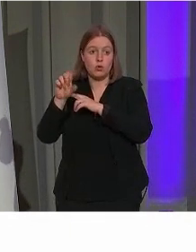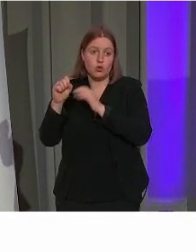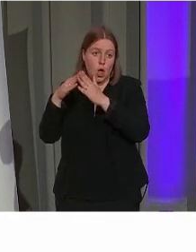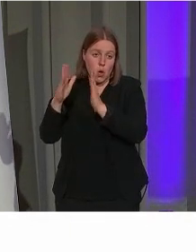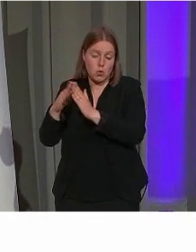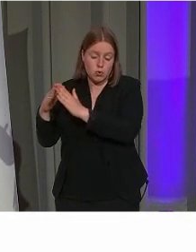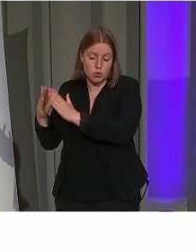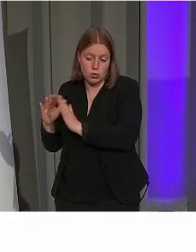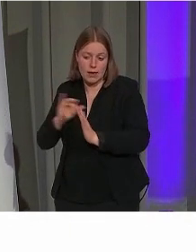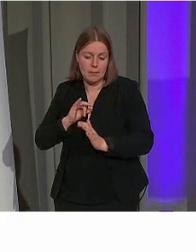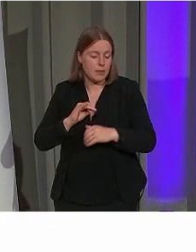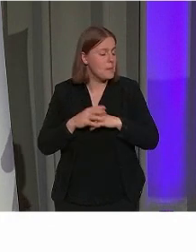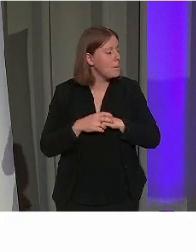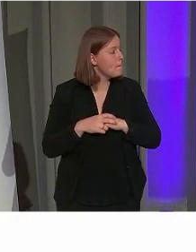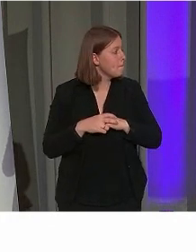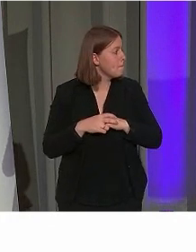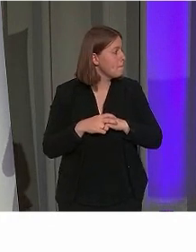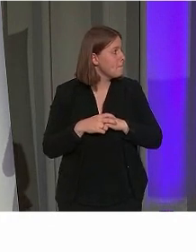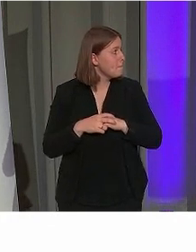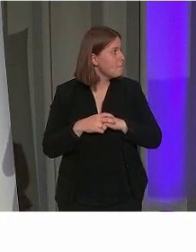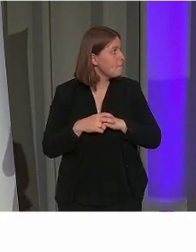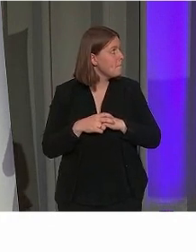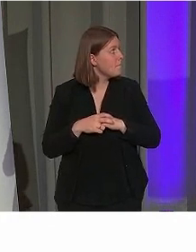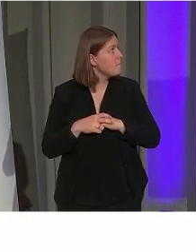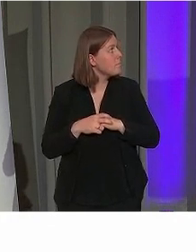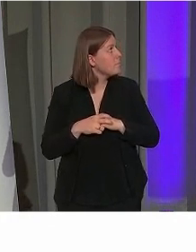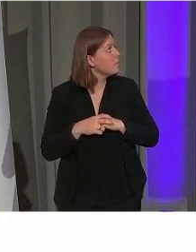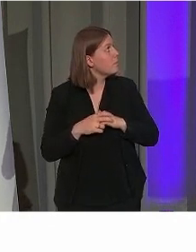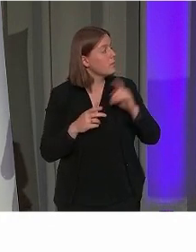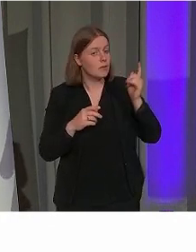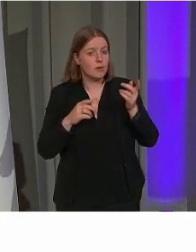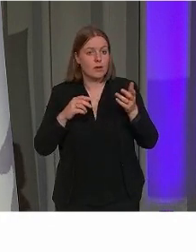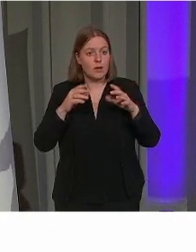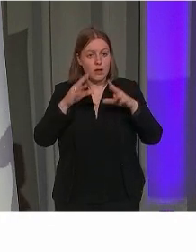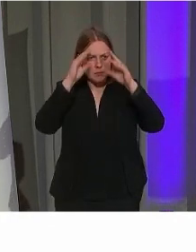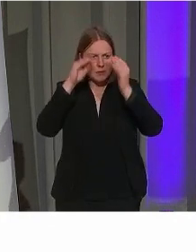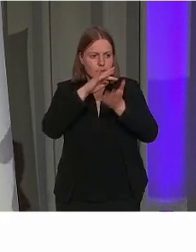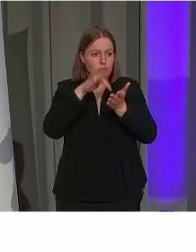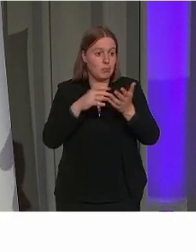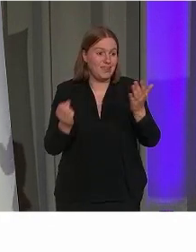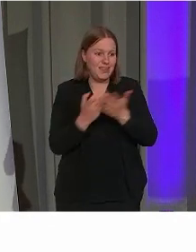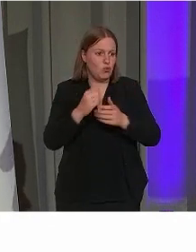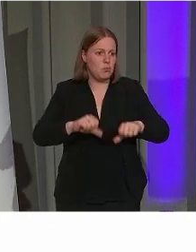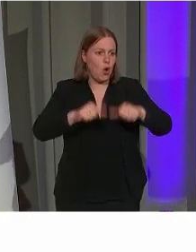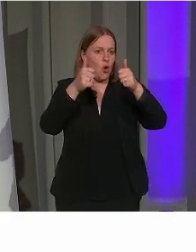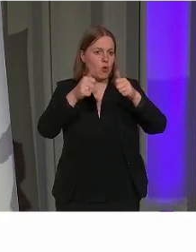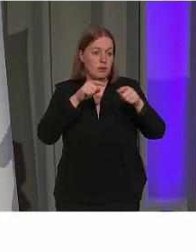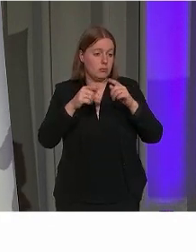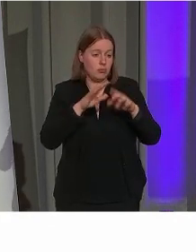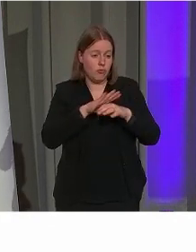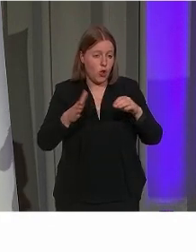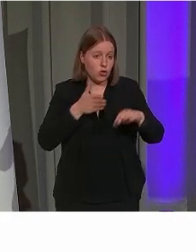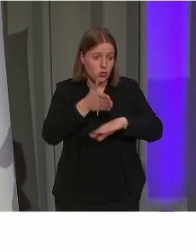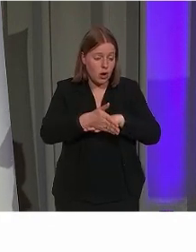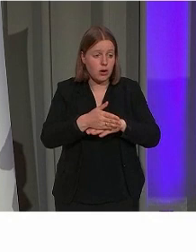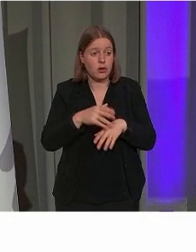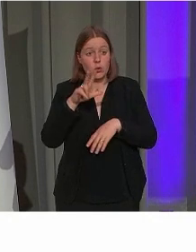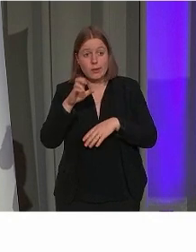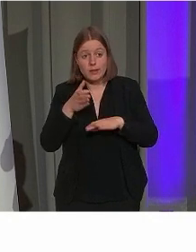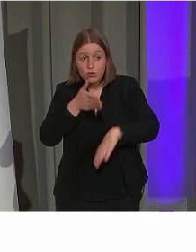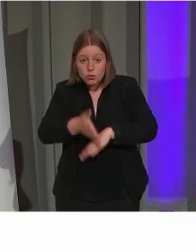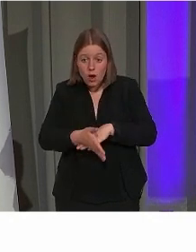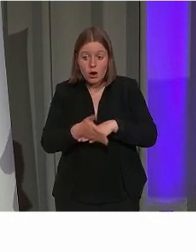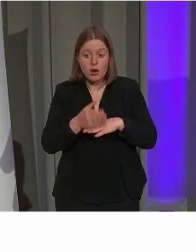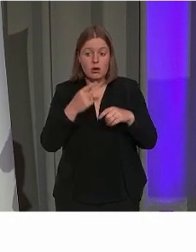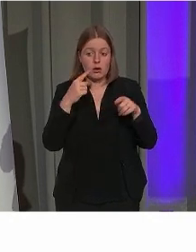Well, similar to the other example, the interpretation center is a new construction with an accessible toilet and